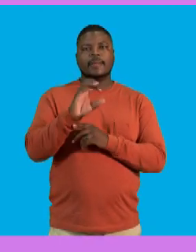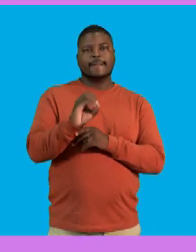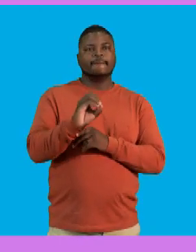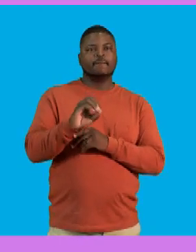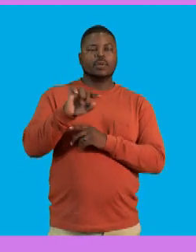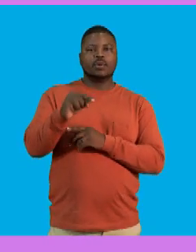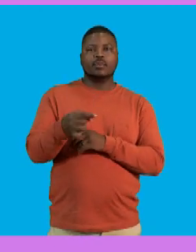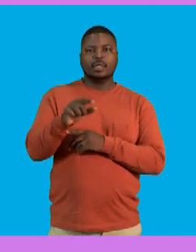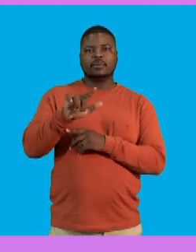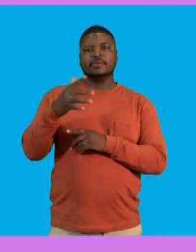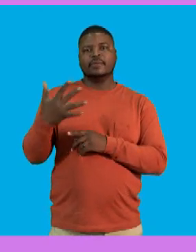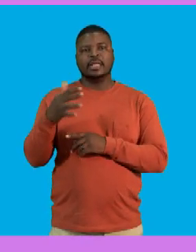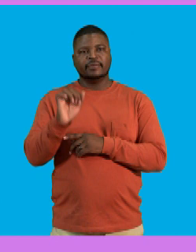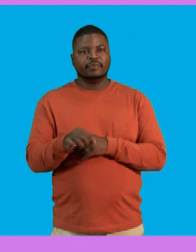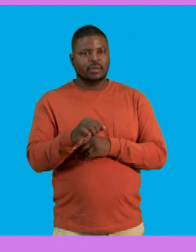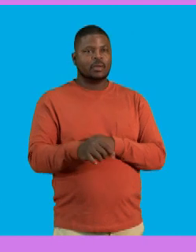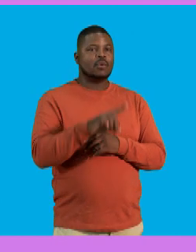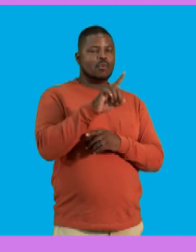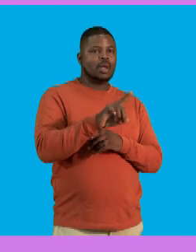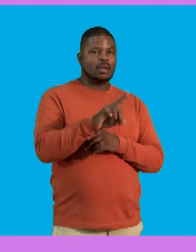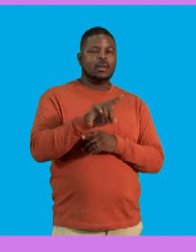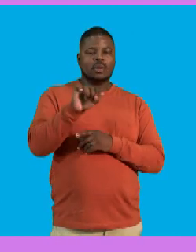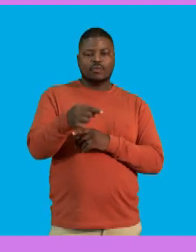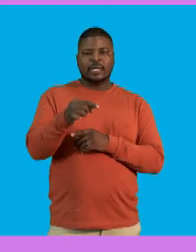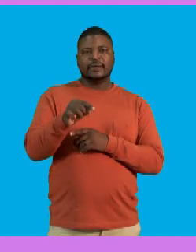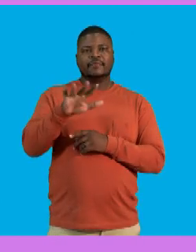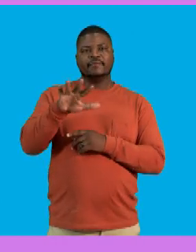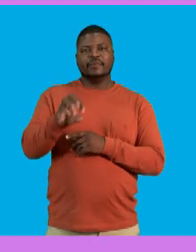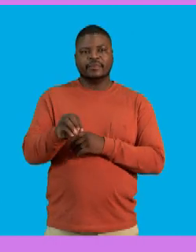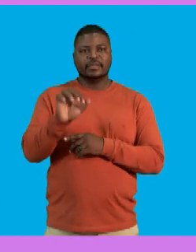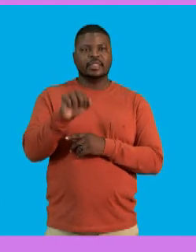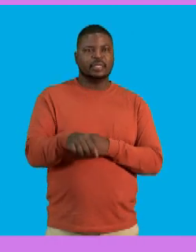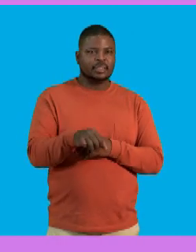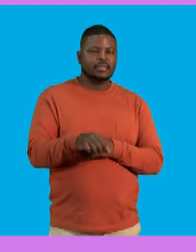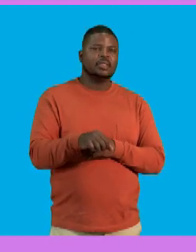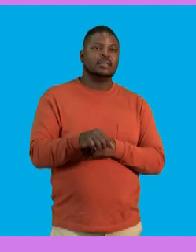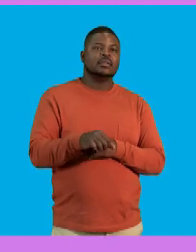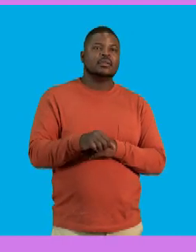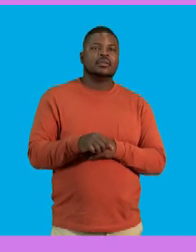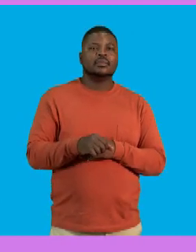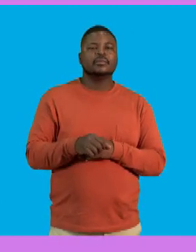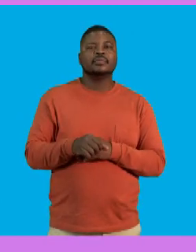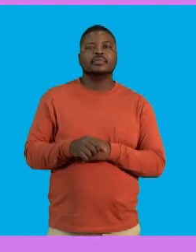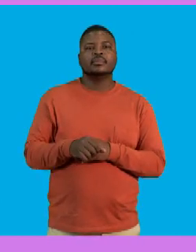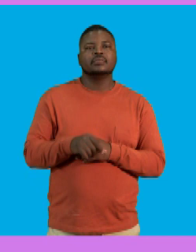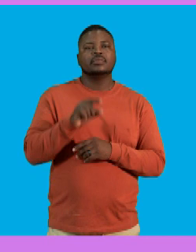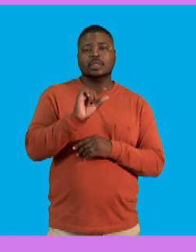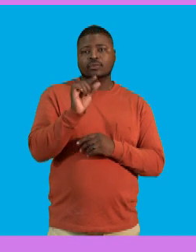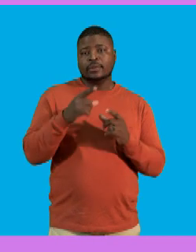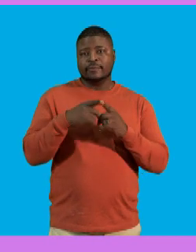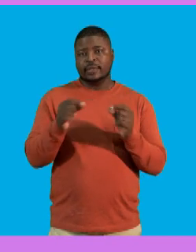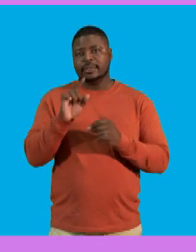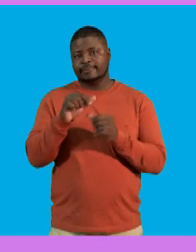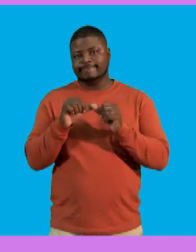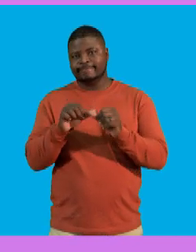0.75, that's there at the top. 1 Rand 50, okay, where would that be? Right here, there you are. All